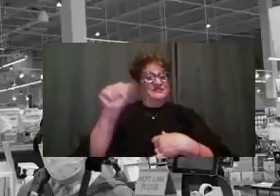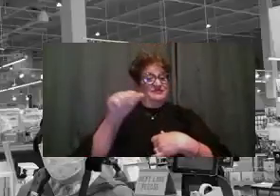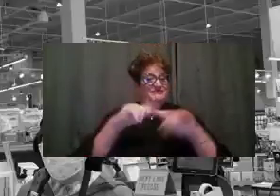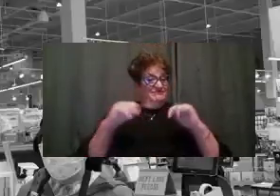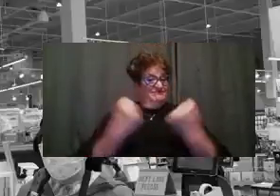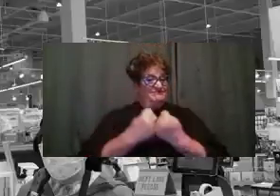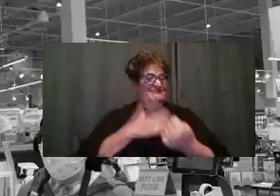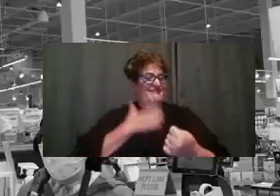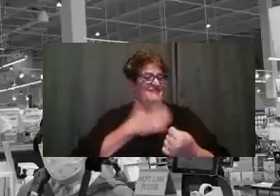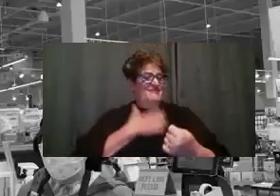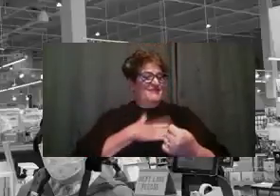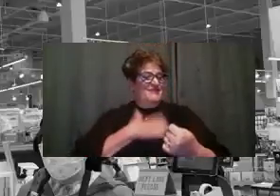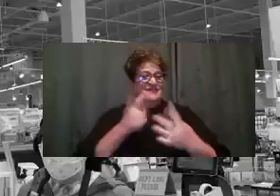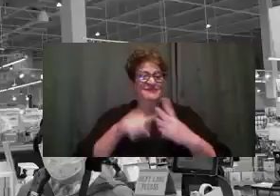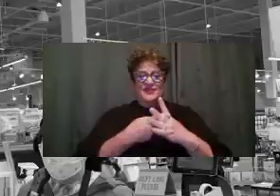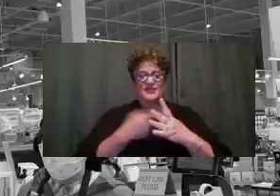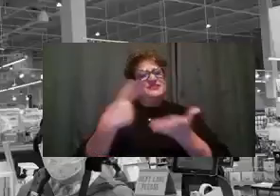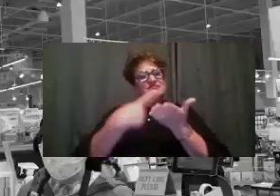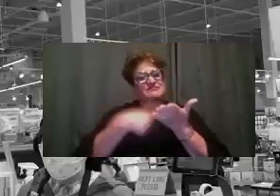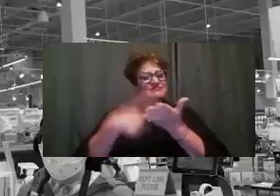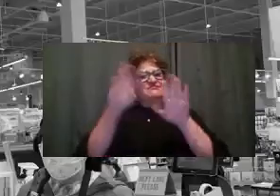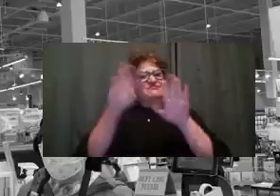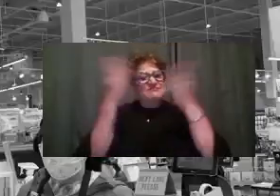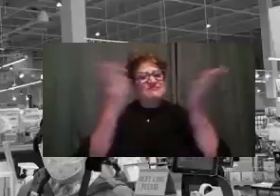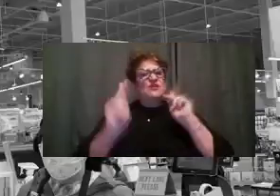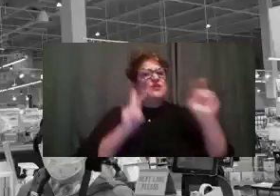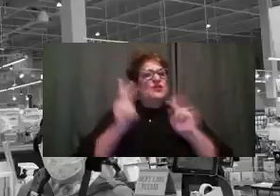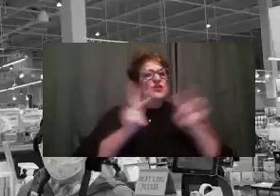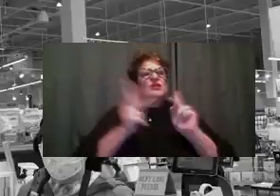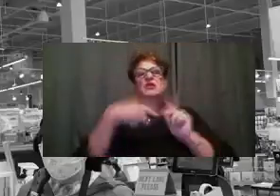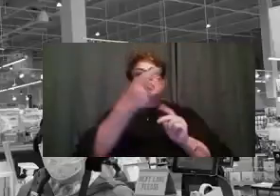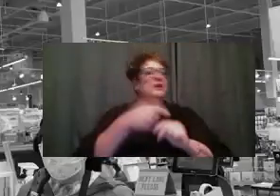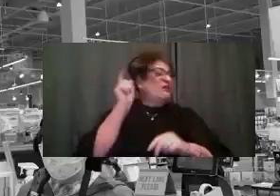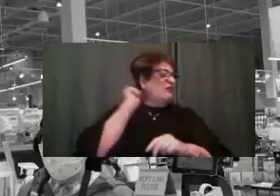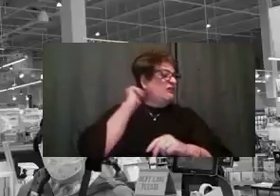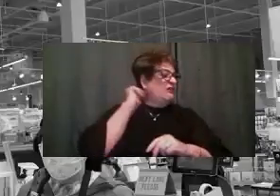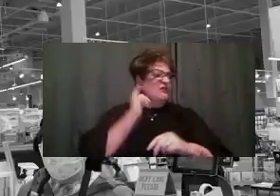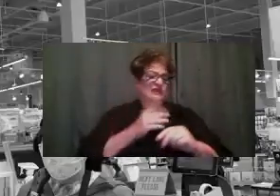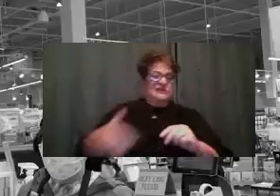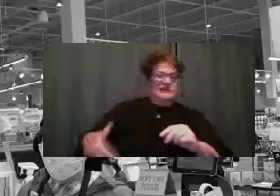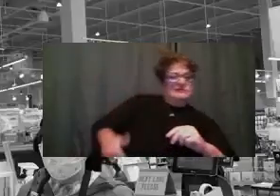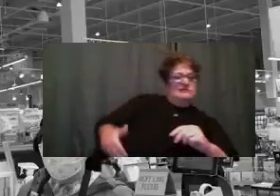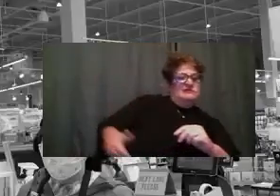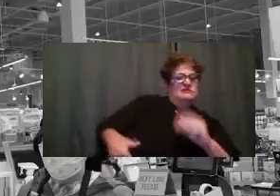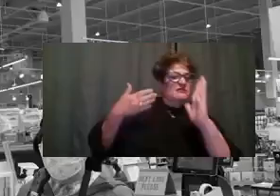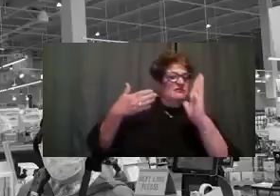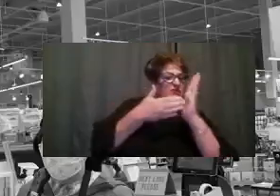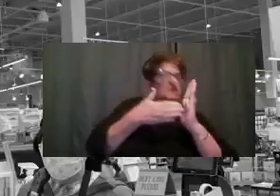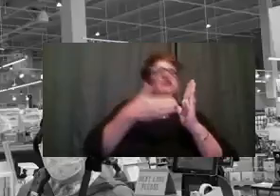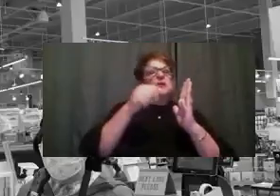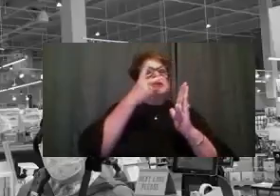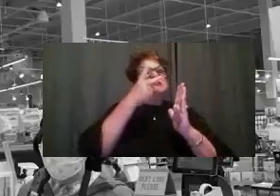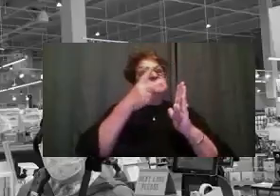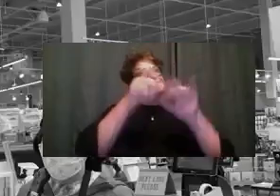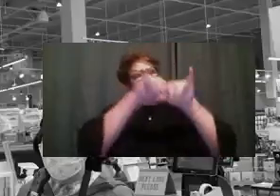be starting this community discussion about unconscious bias and disparity within our service system. As you can see